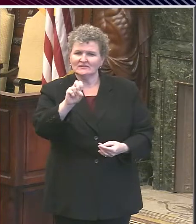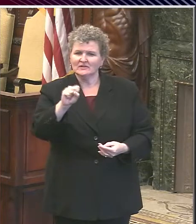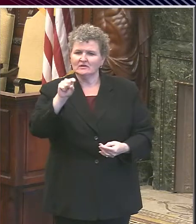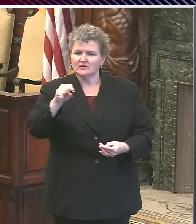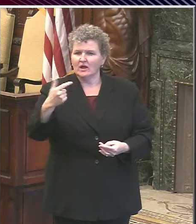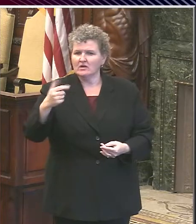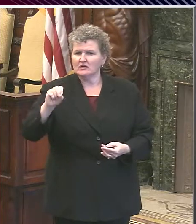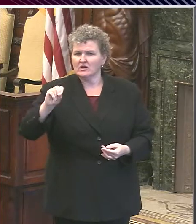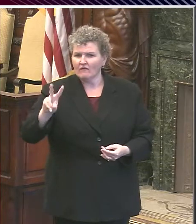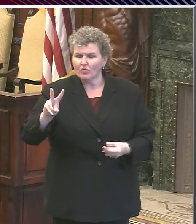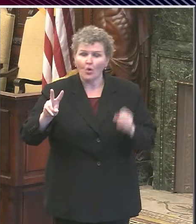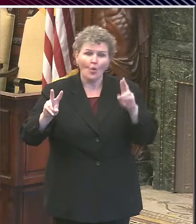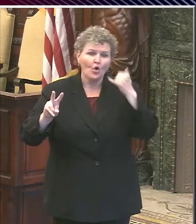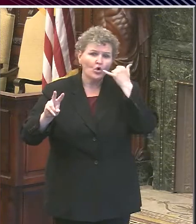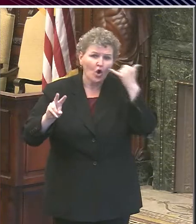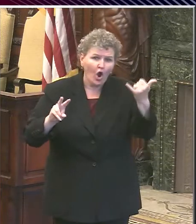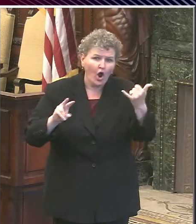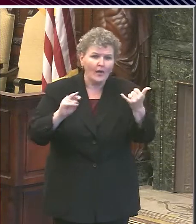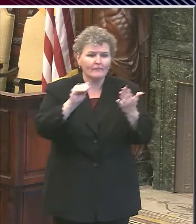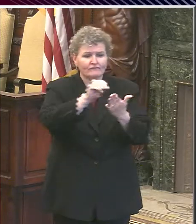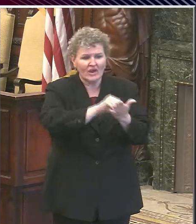updates.